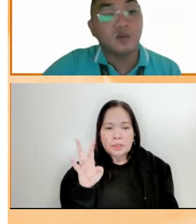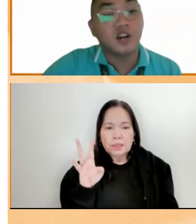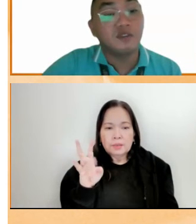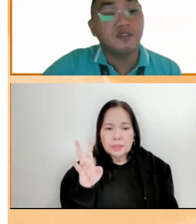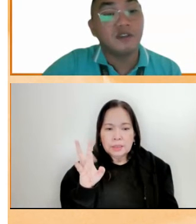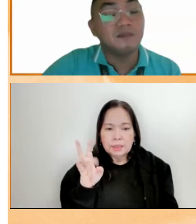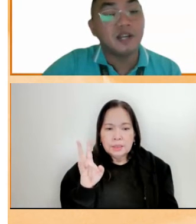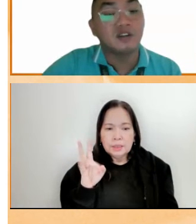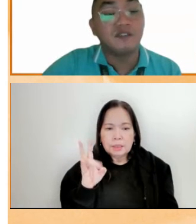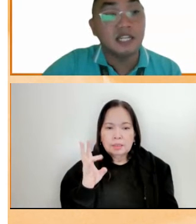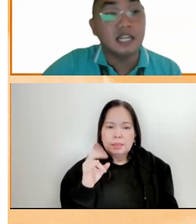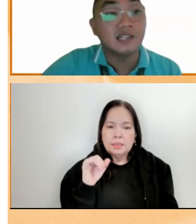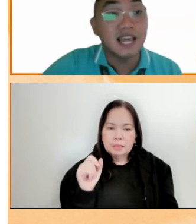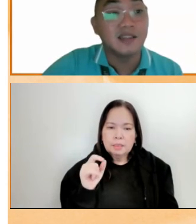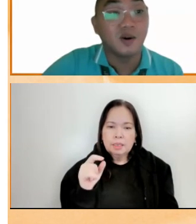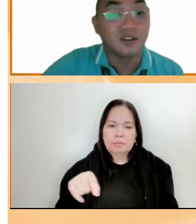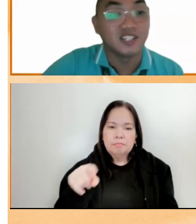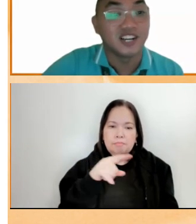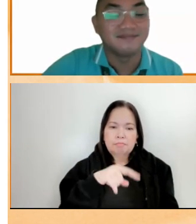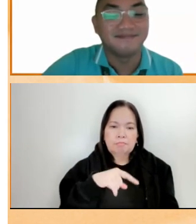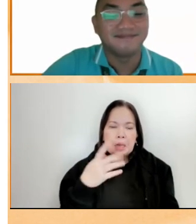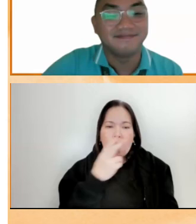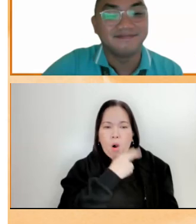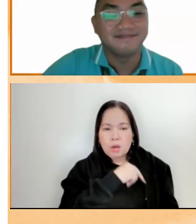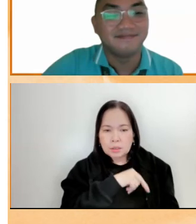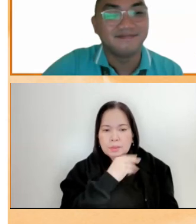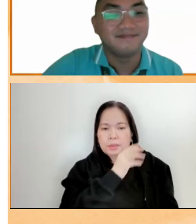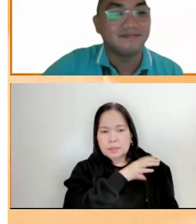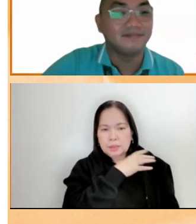and 155 inpatient facilities in the whole country.